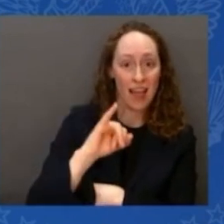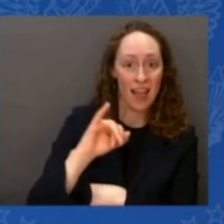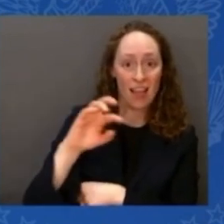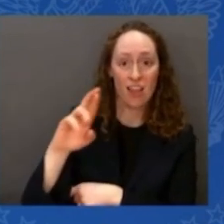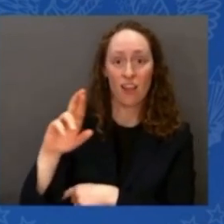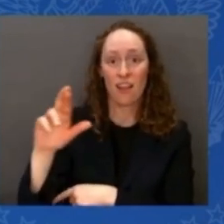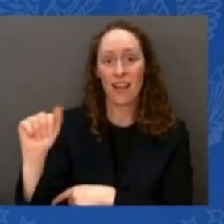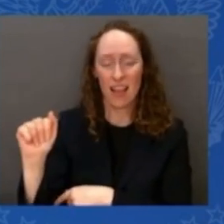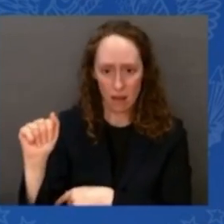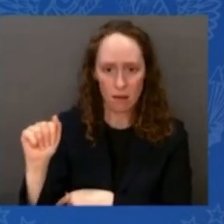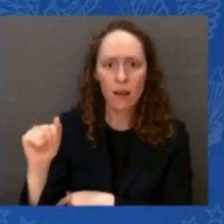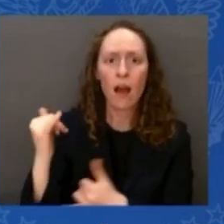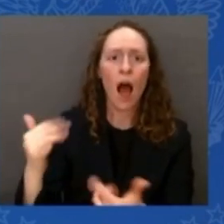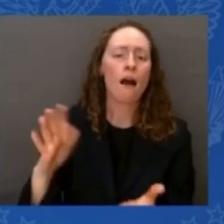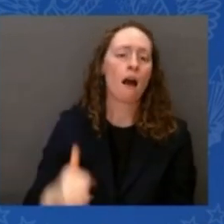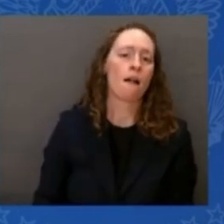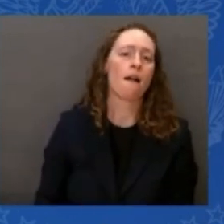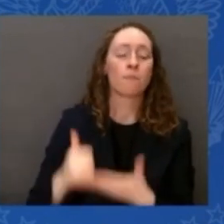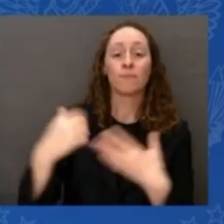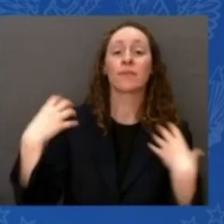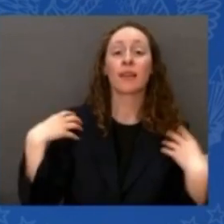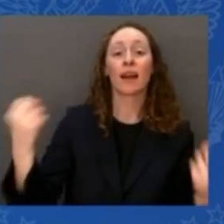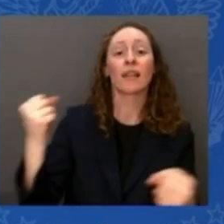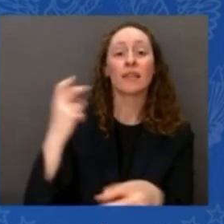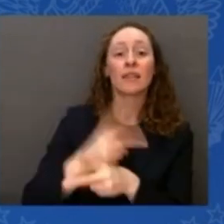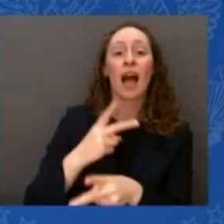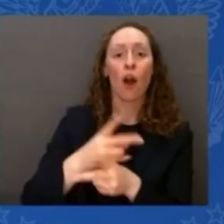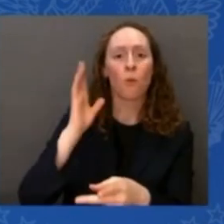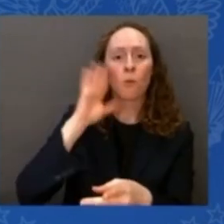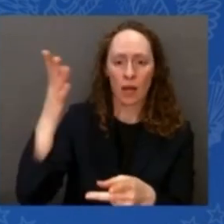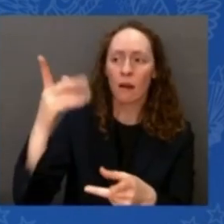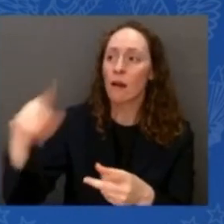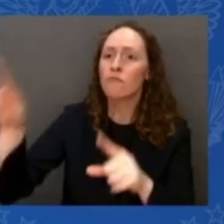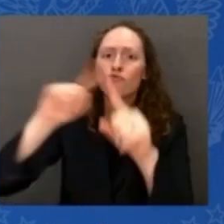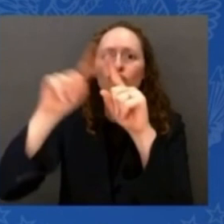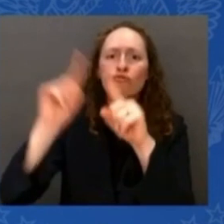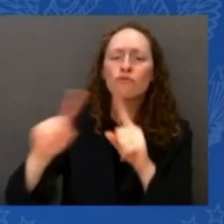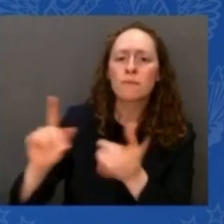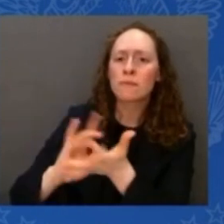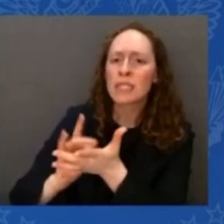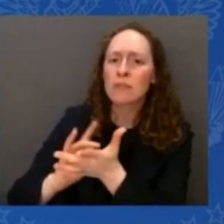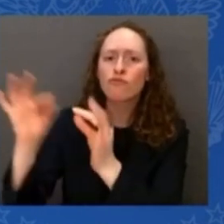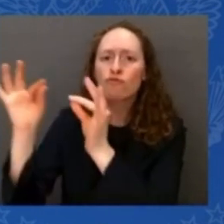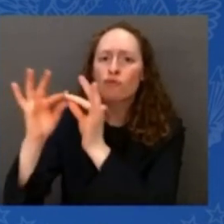And it's had profound impact. For example,